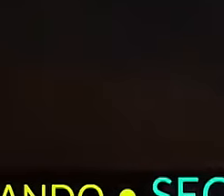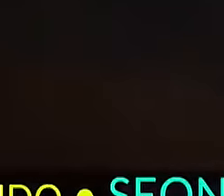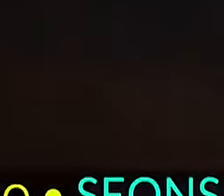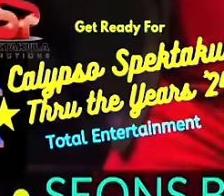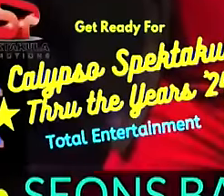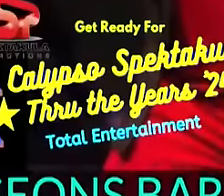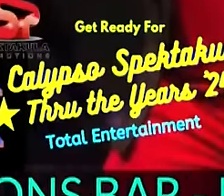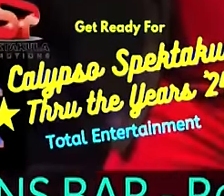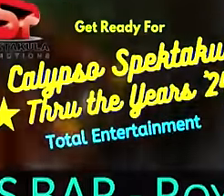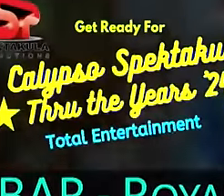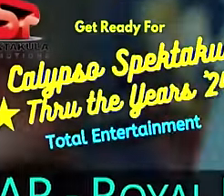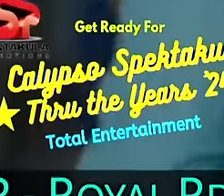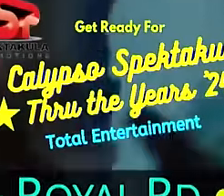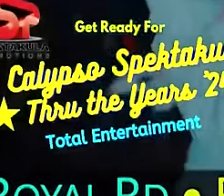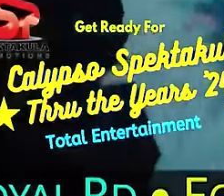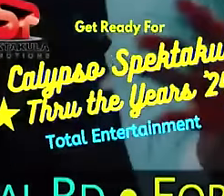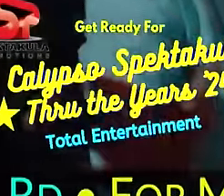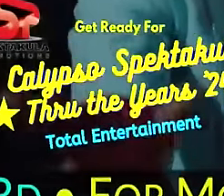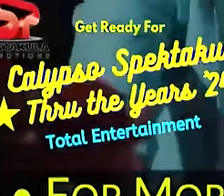McIntosh, Olatunji,